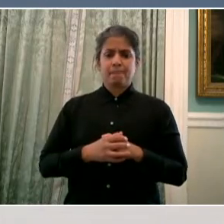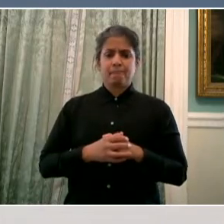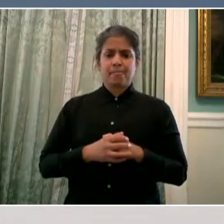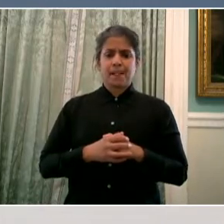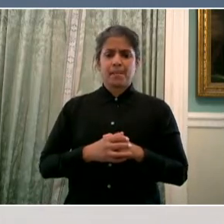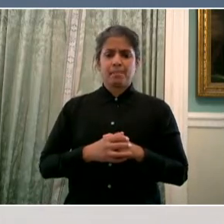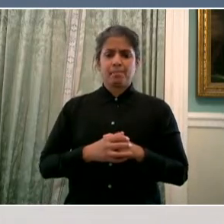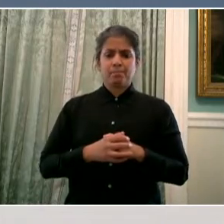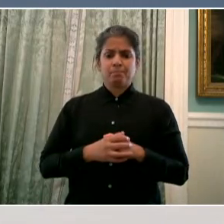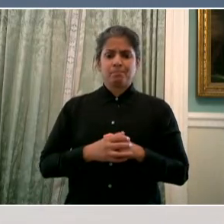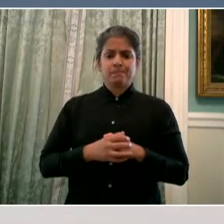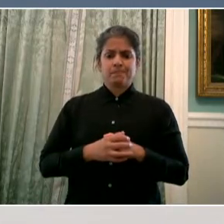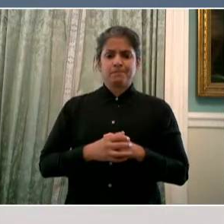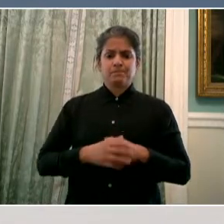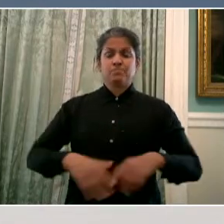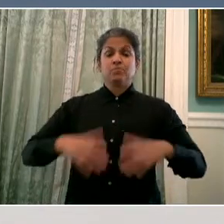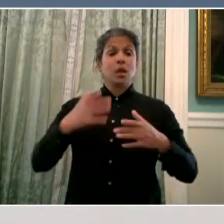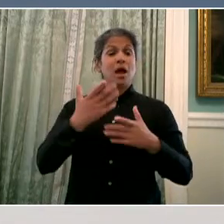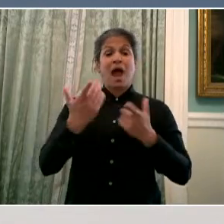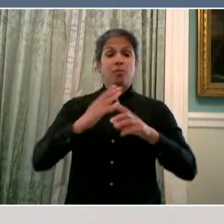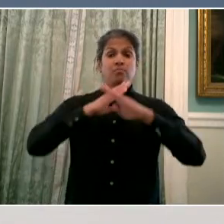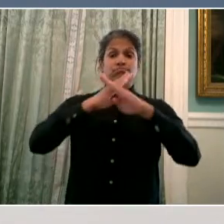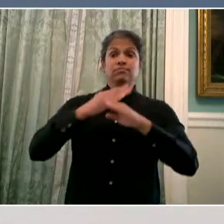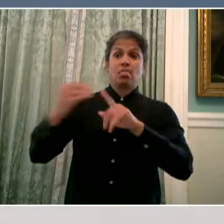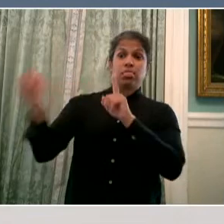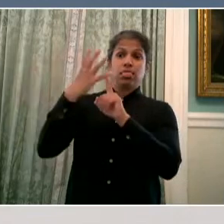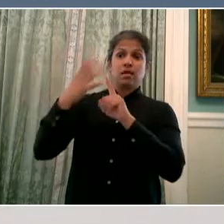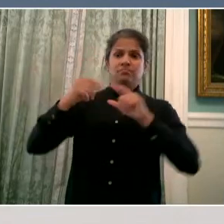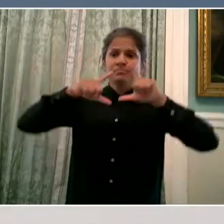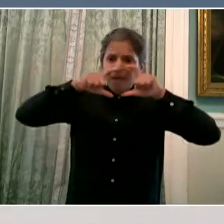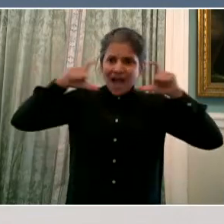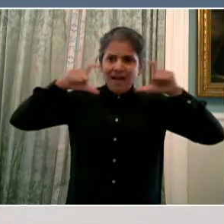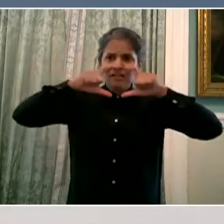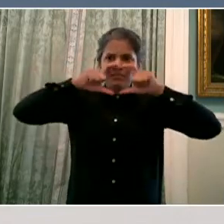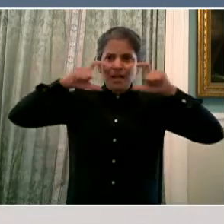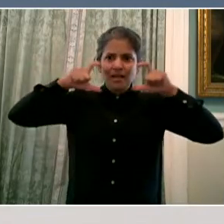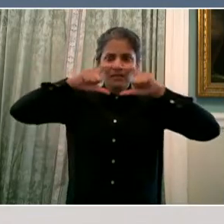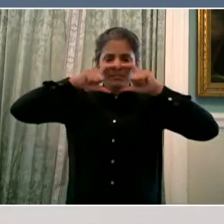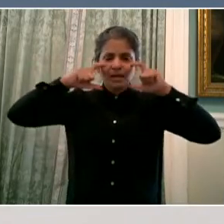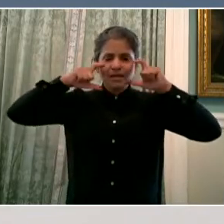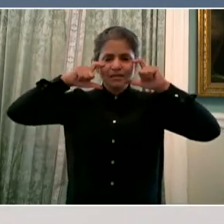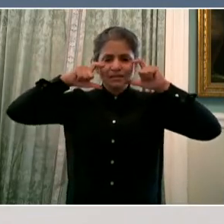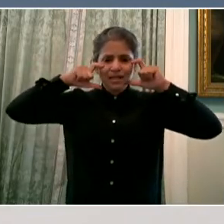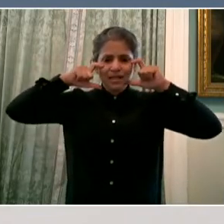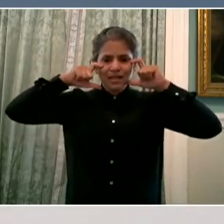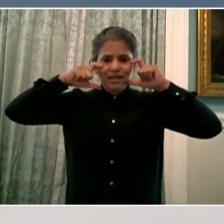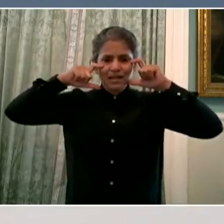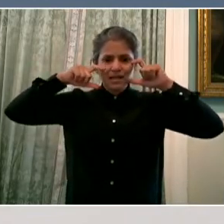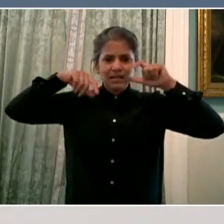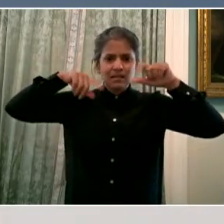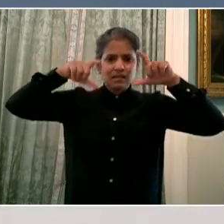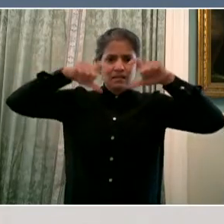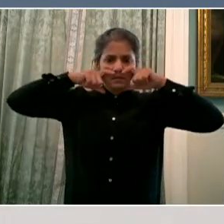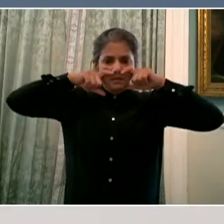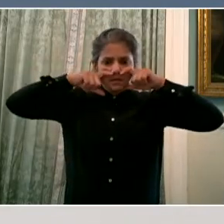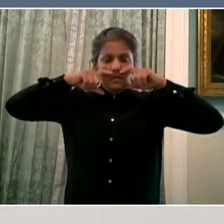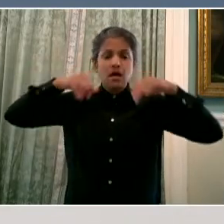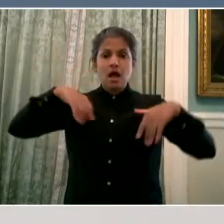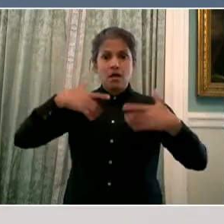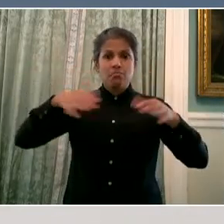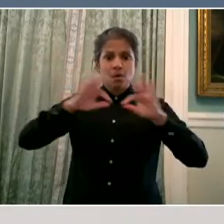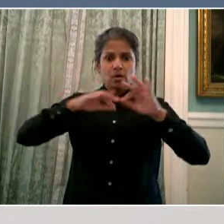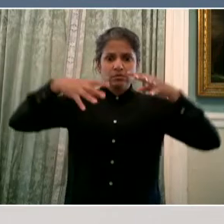headache, watery eyes, itchy throat, and really go indoors if you are feeling those